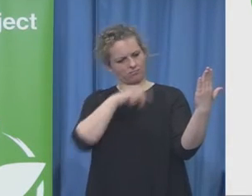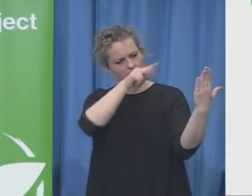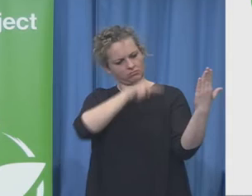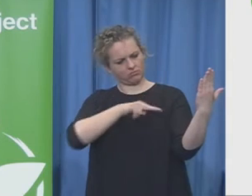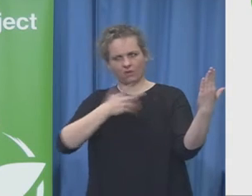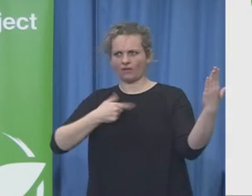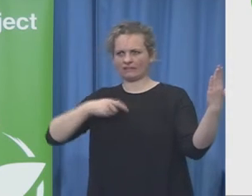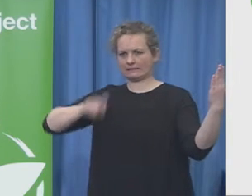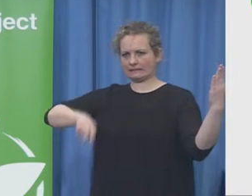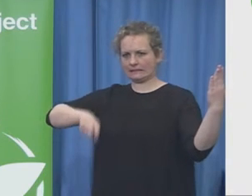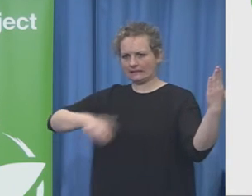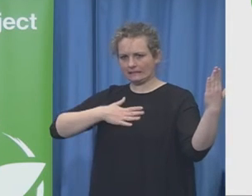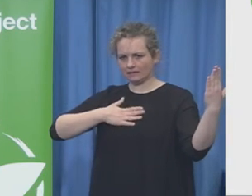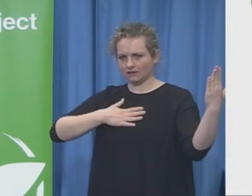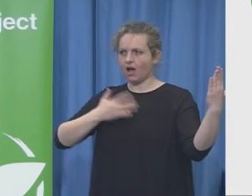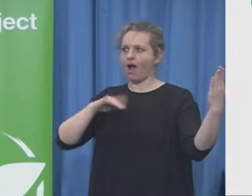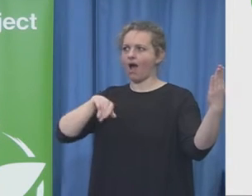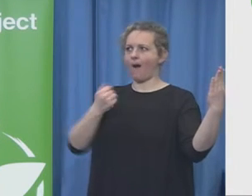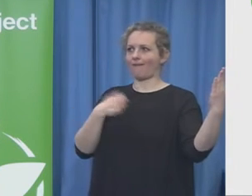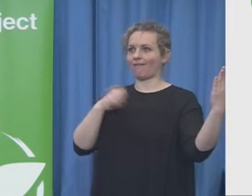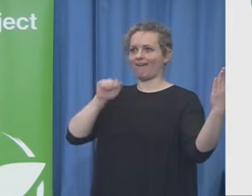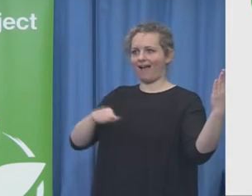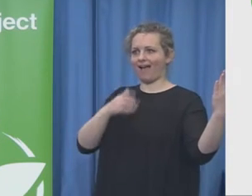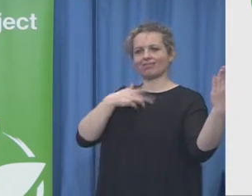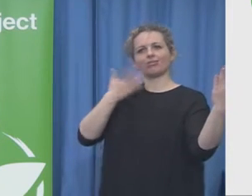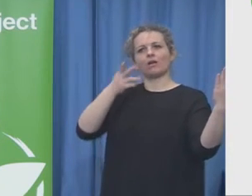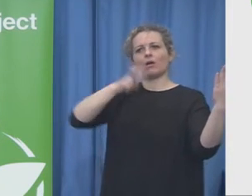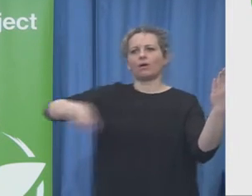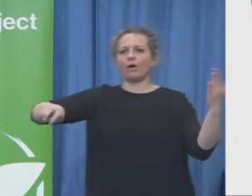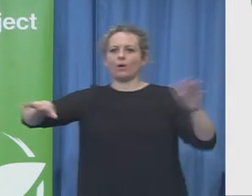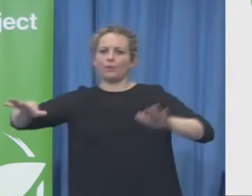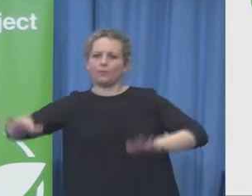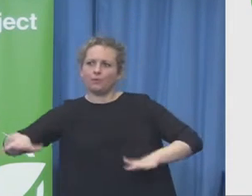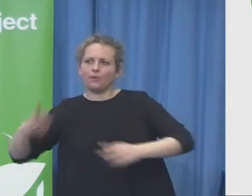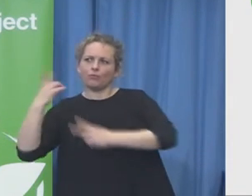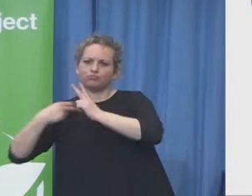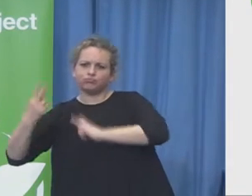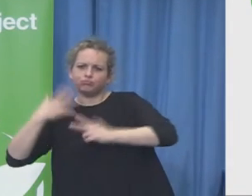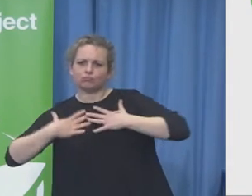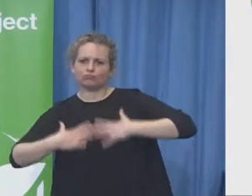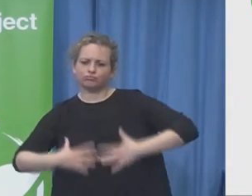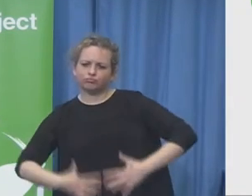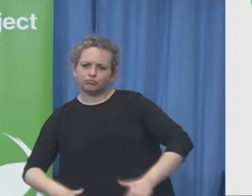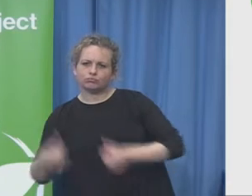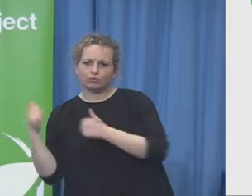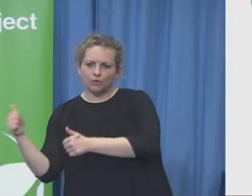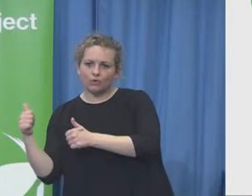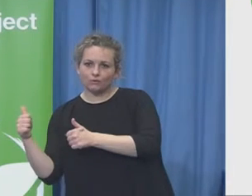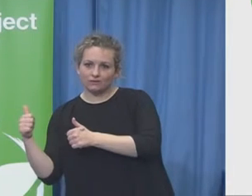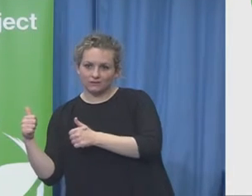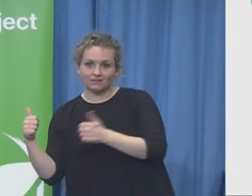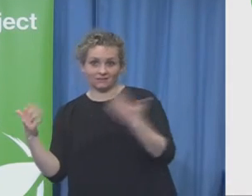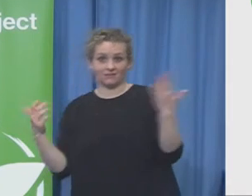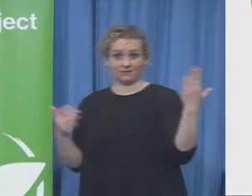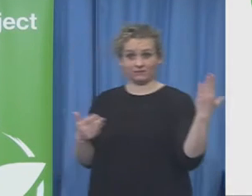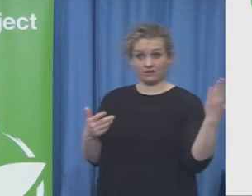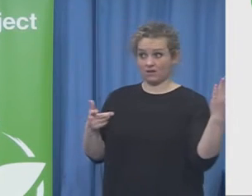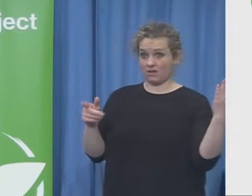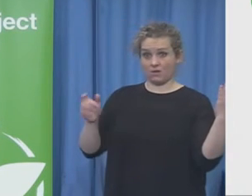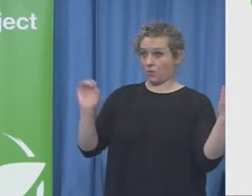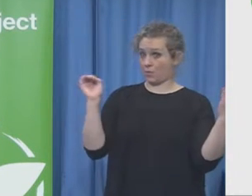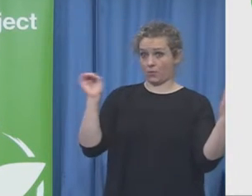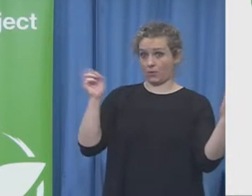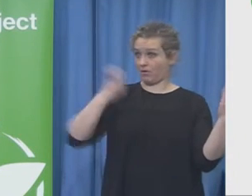What we do with, and maybe I can I can get a chair to sit here. I would like to.